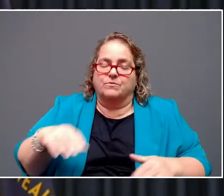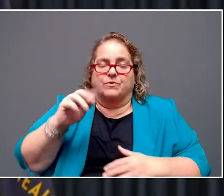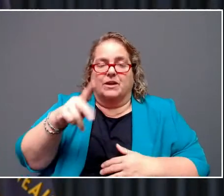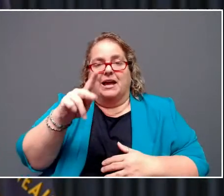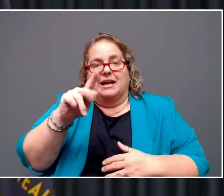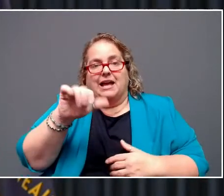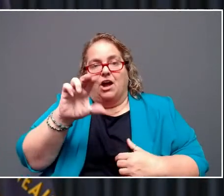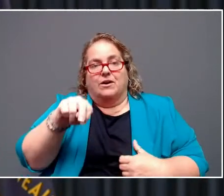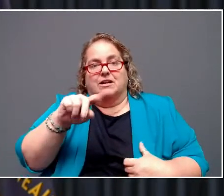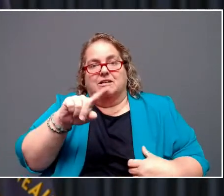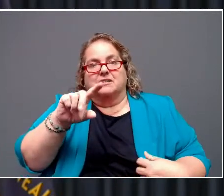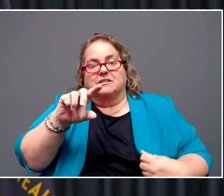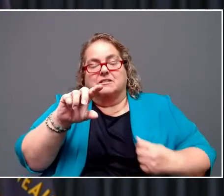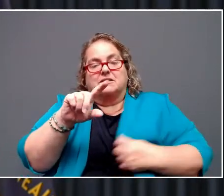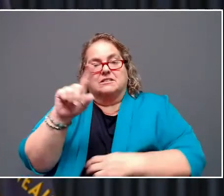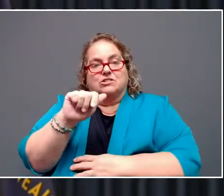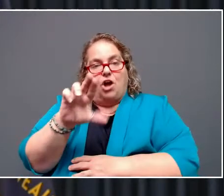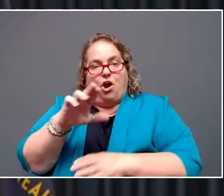line.